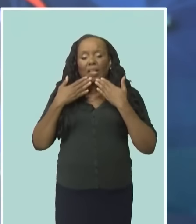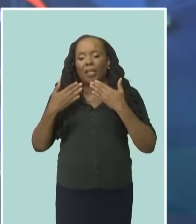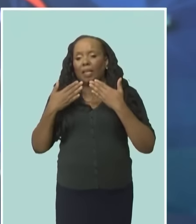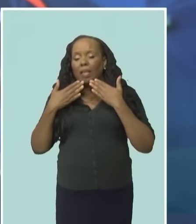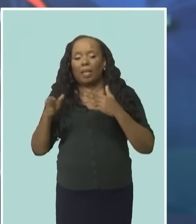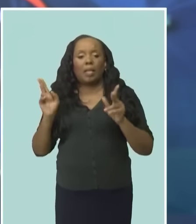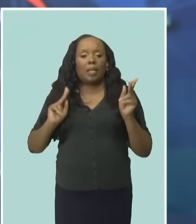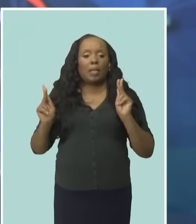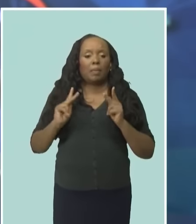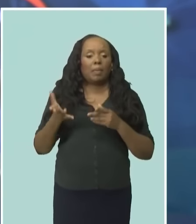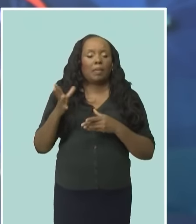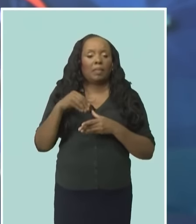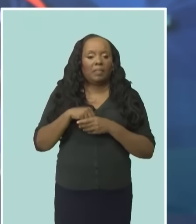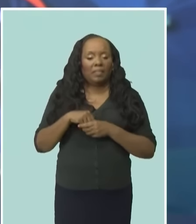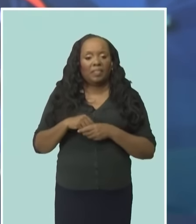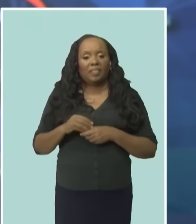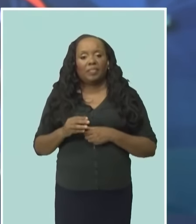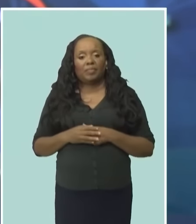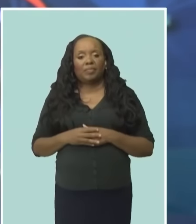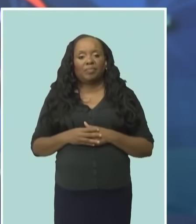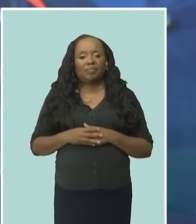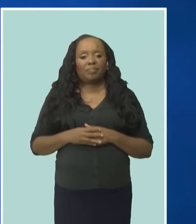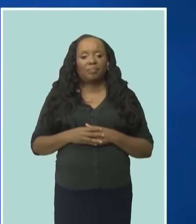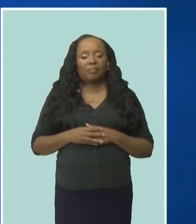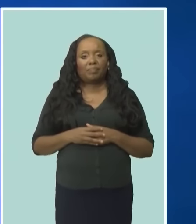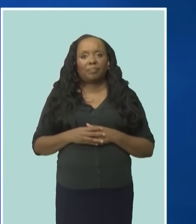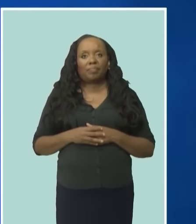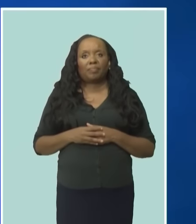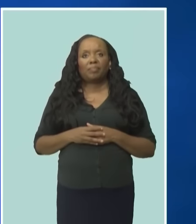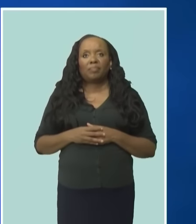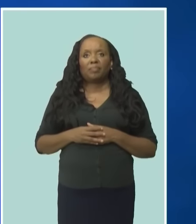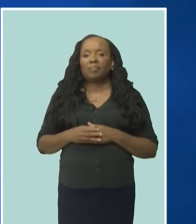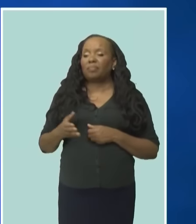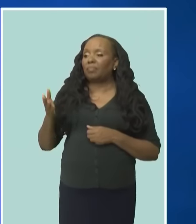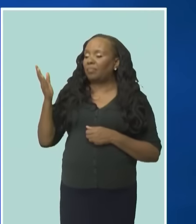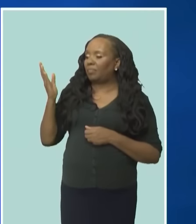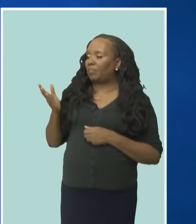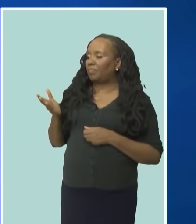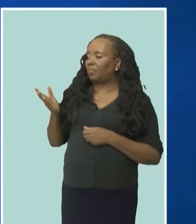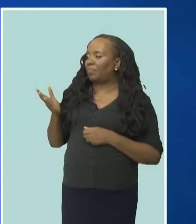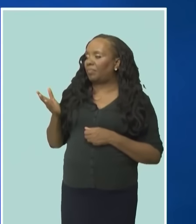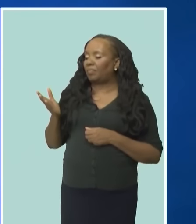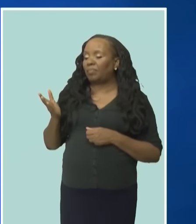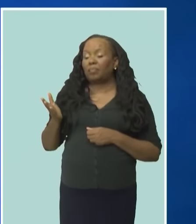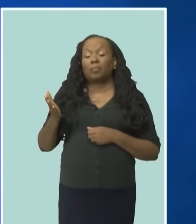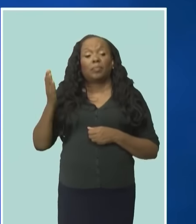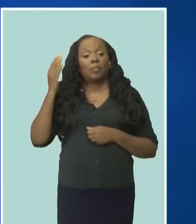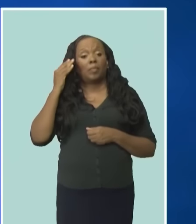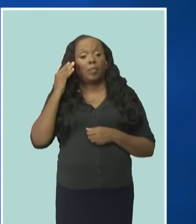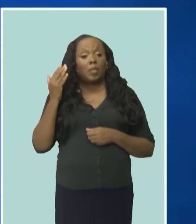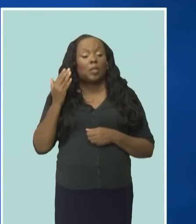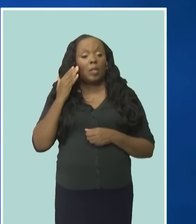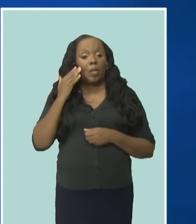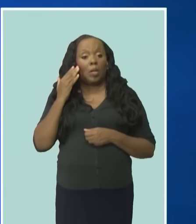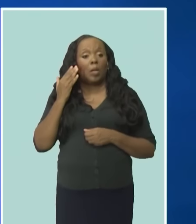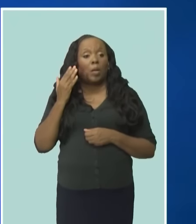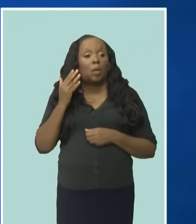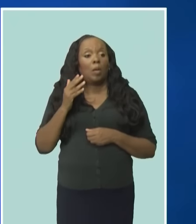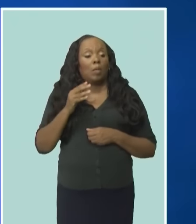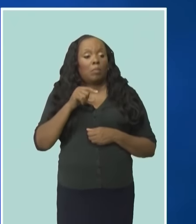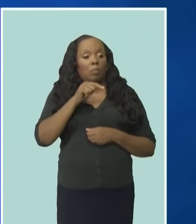for the efforts made by all involved. We acknowledge the constructive engagement of the NUPW throughout